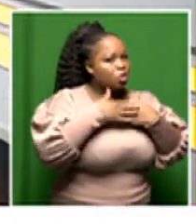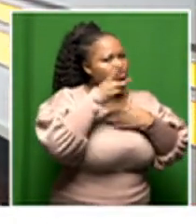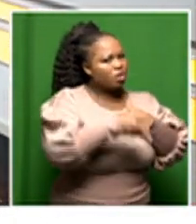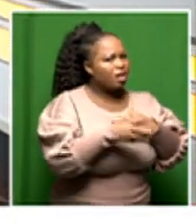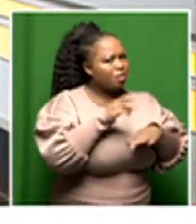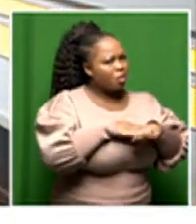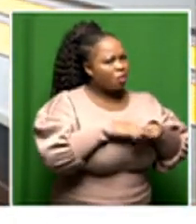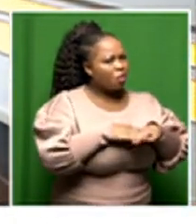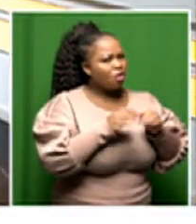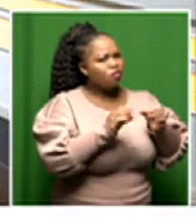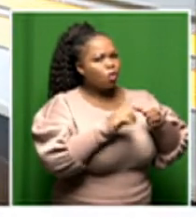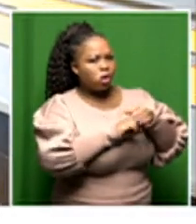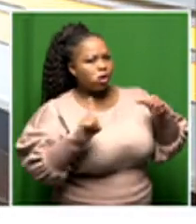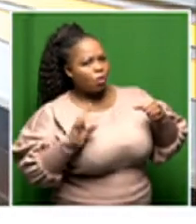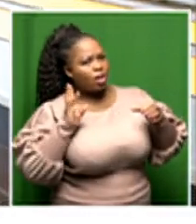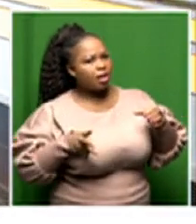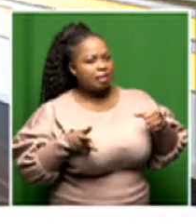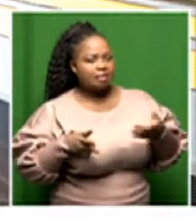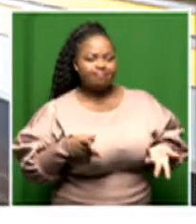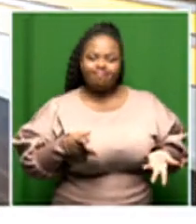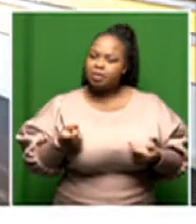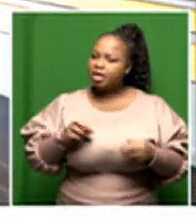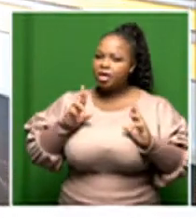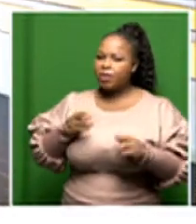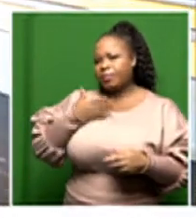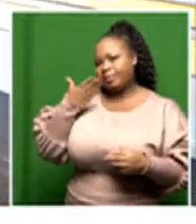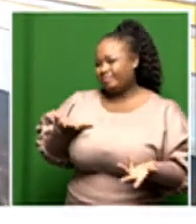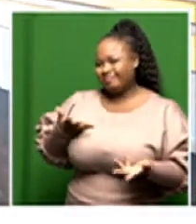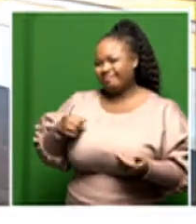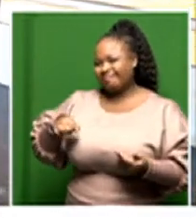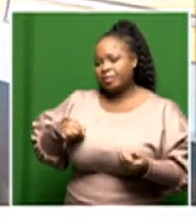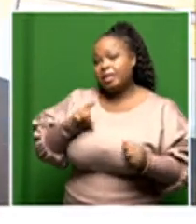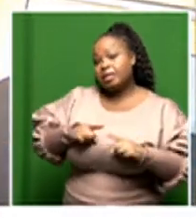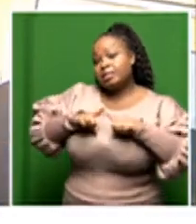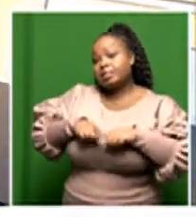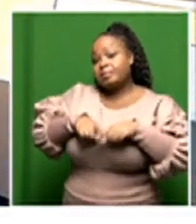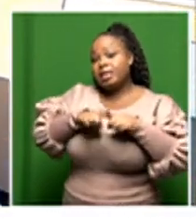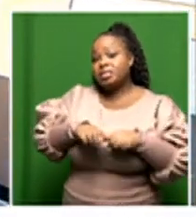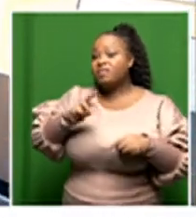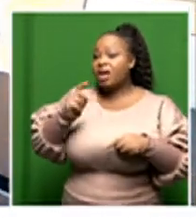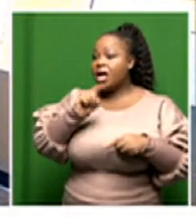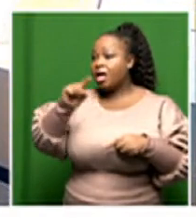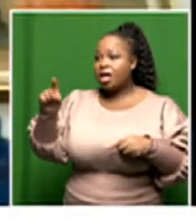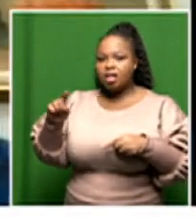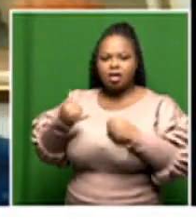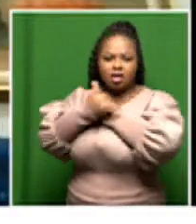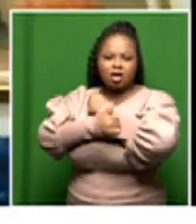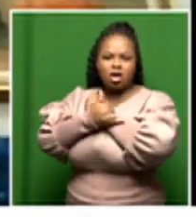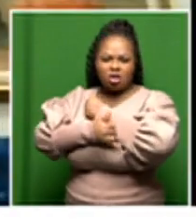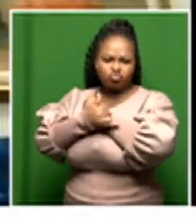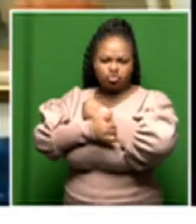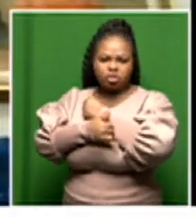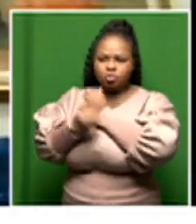I hope not, but that depends on us succeeding in the other areas of